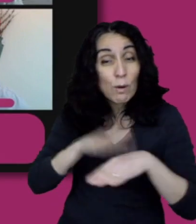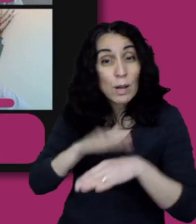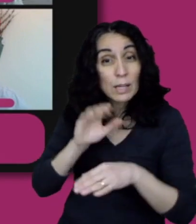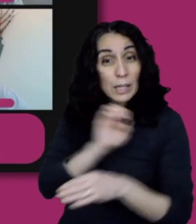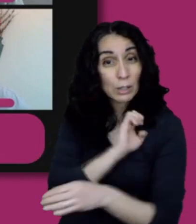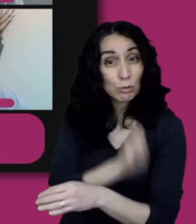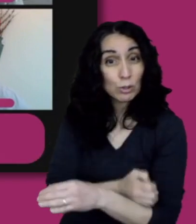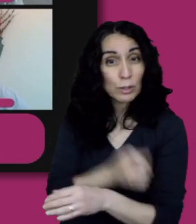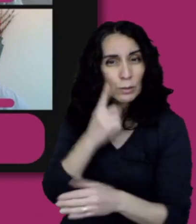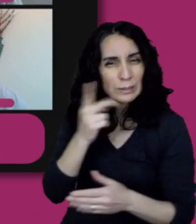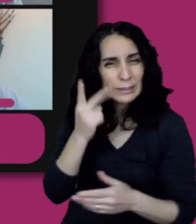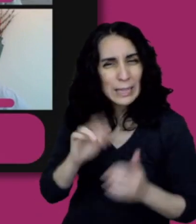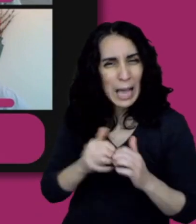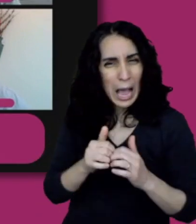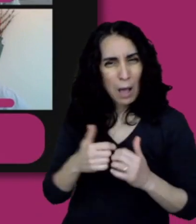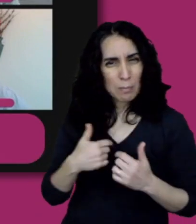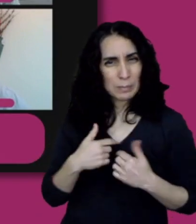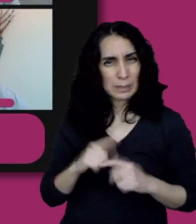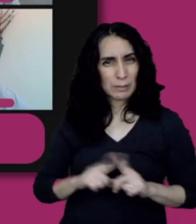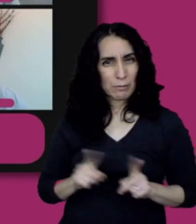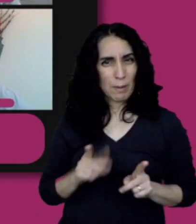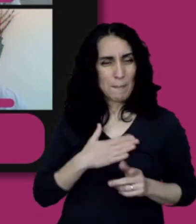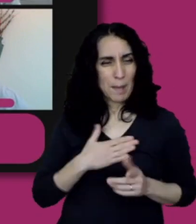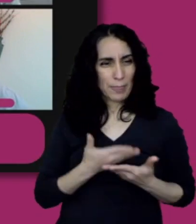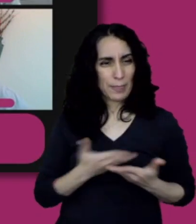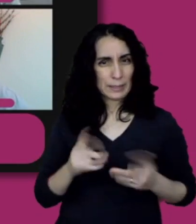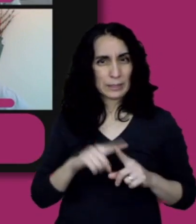your energy to help you differentiate.